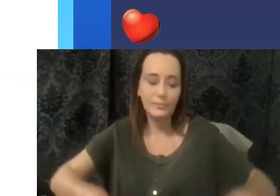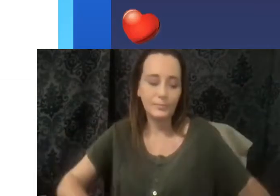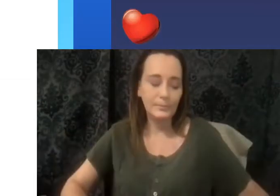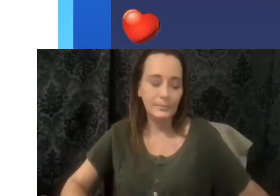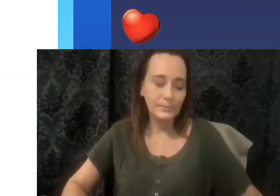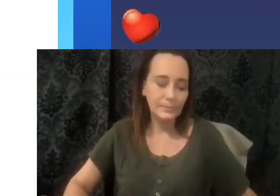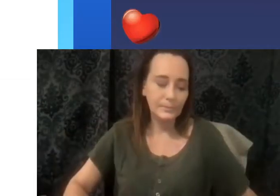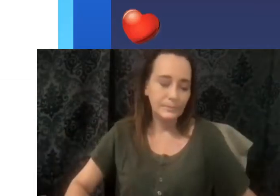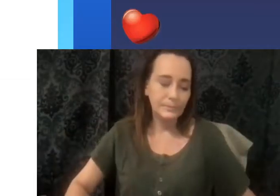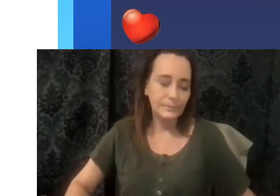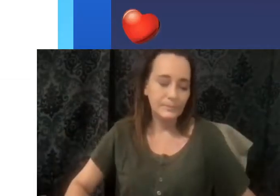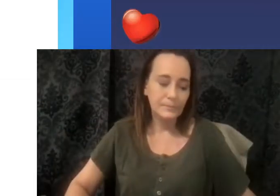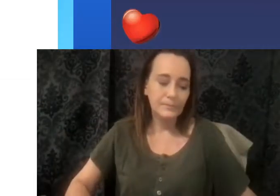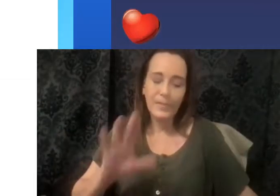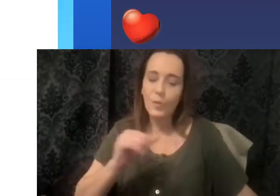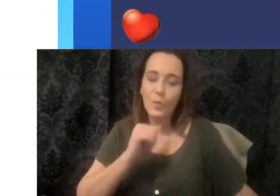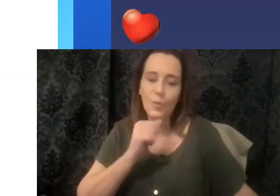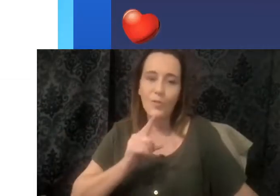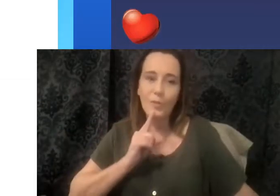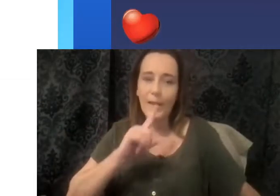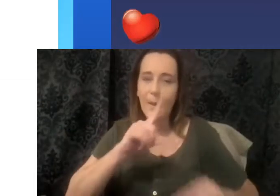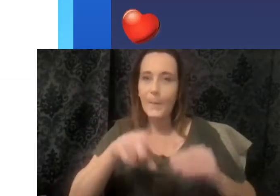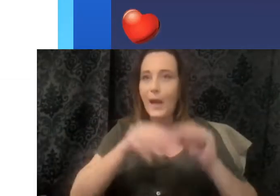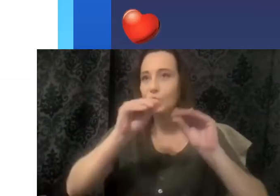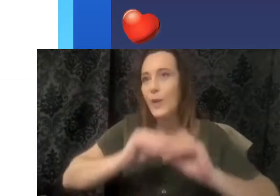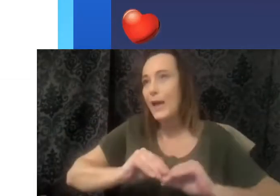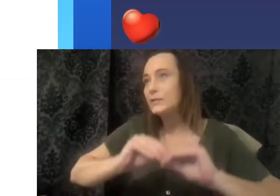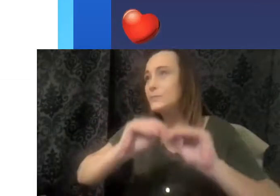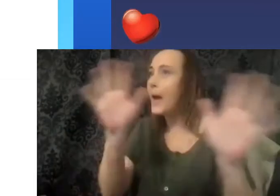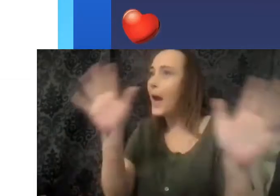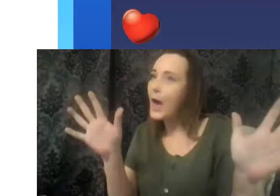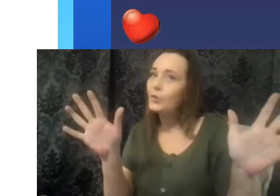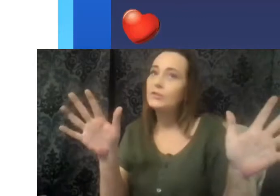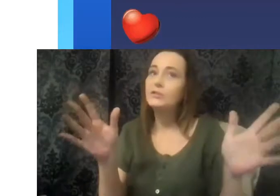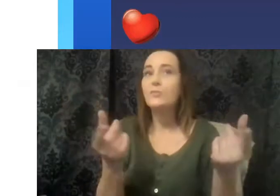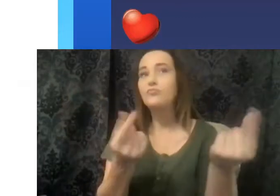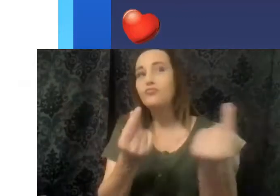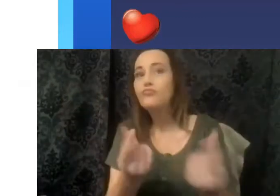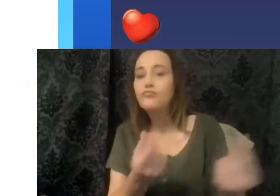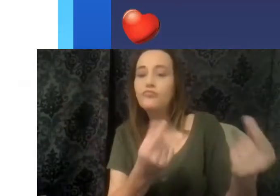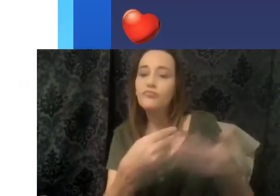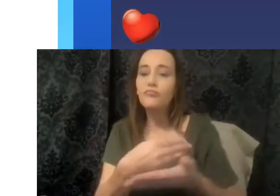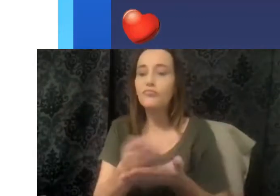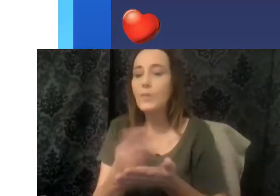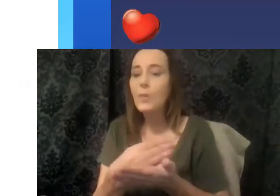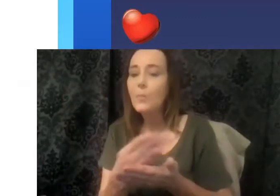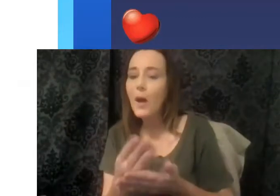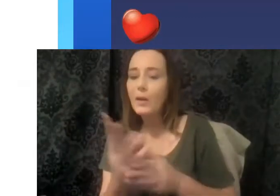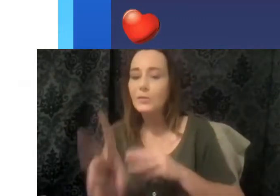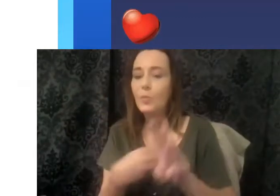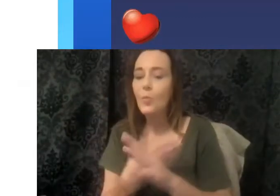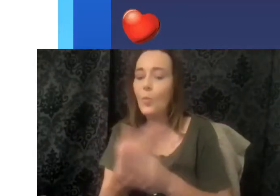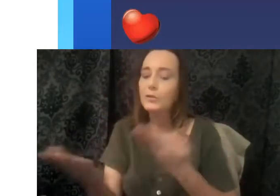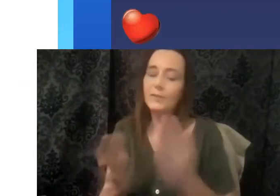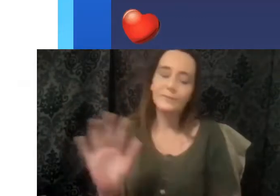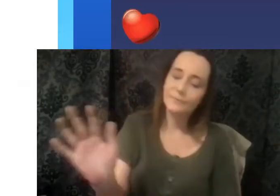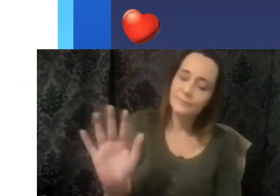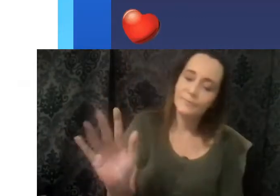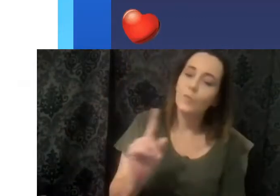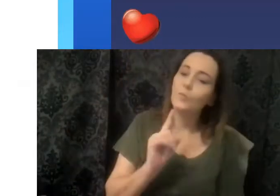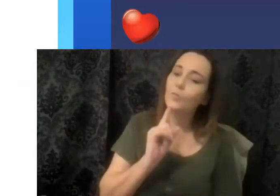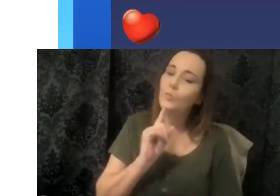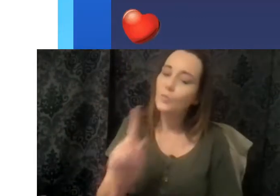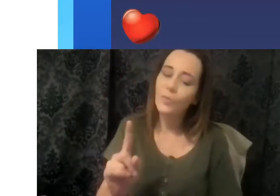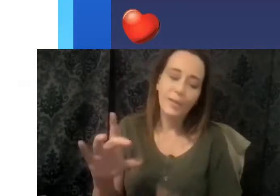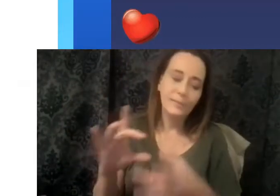about. It wasn't so much about transparency into the budget and world service as much as it was being